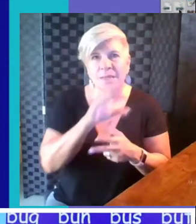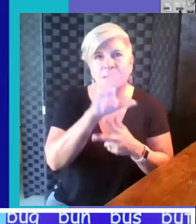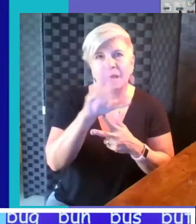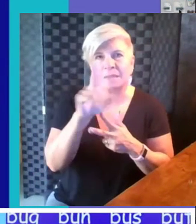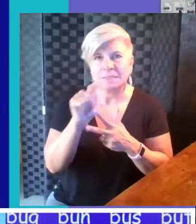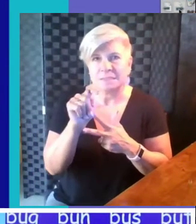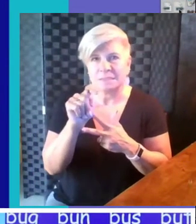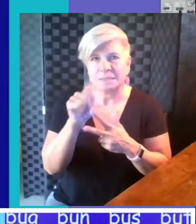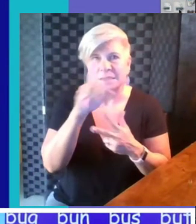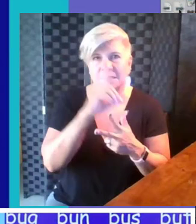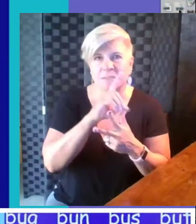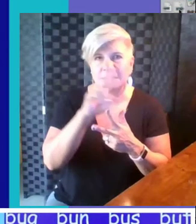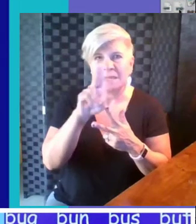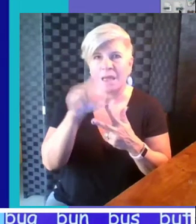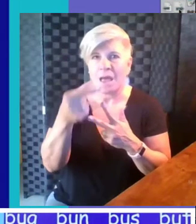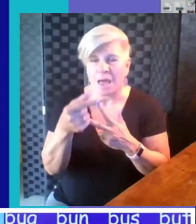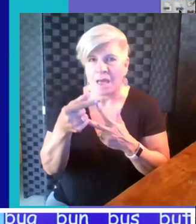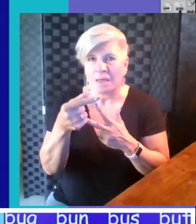K-ut,